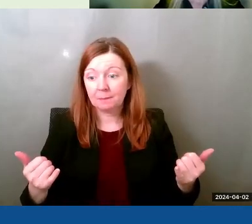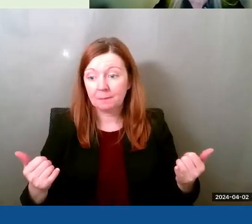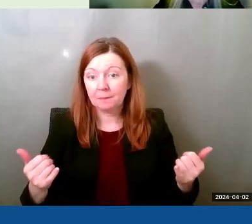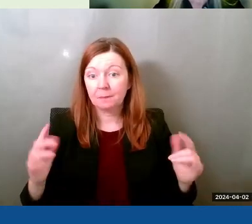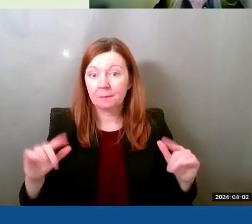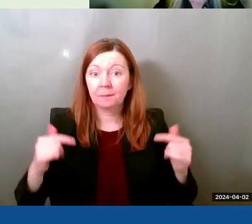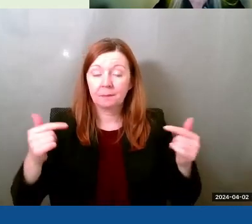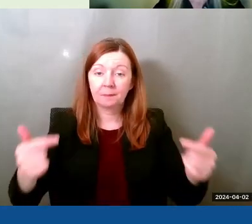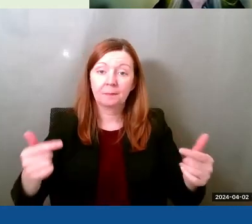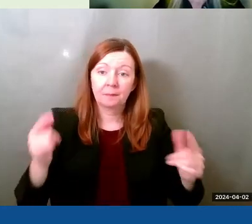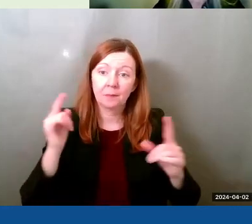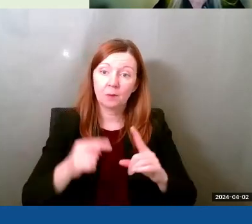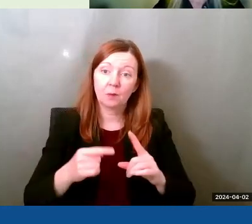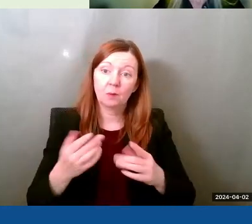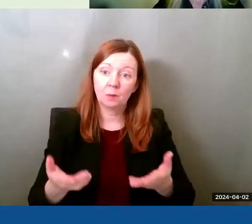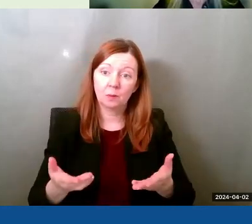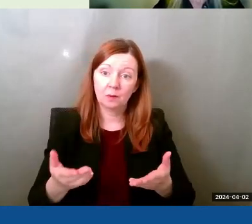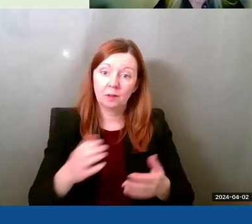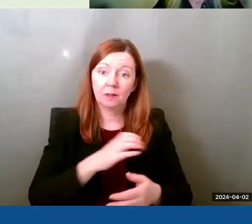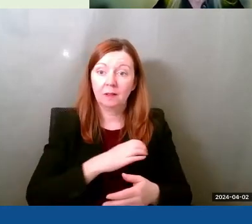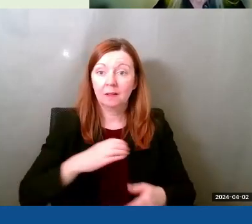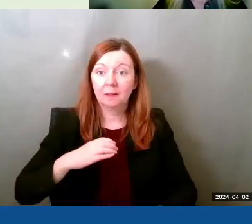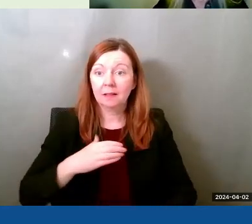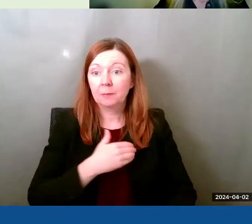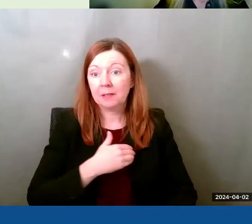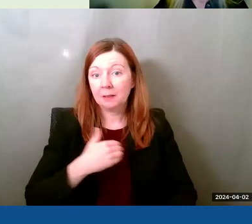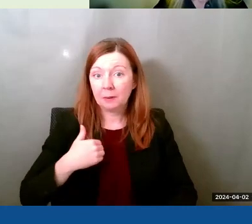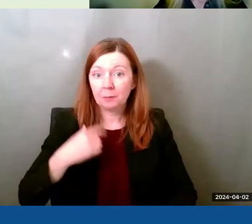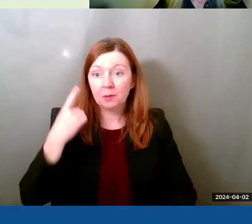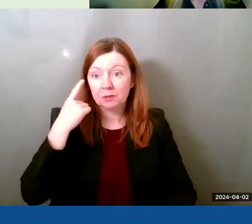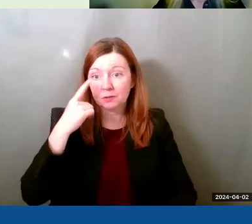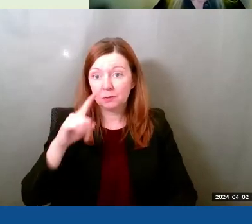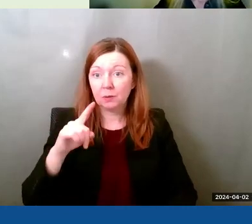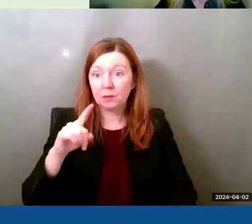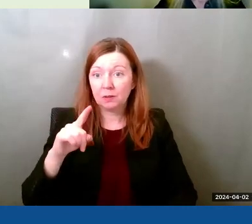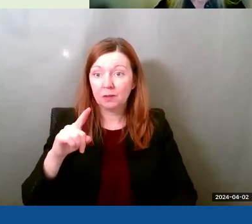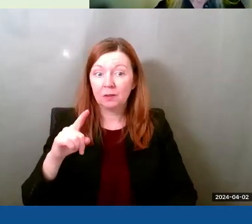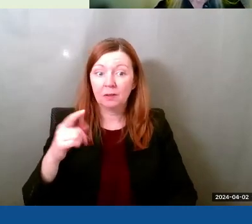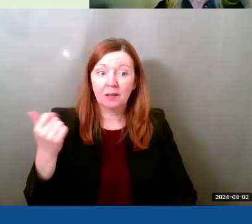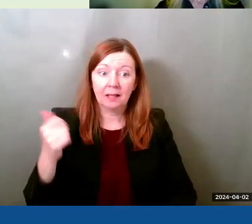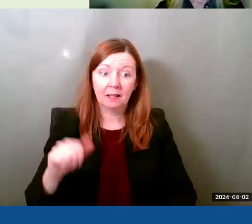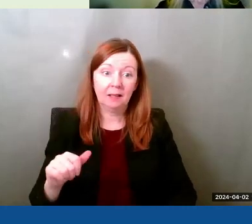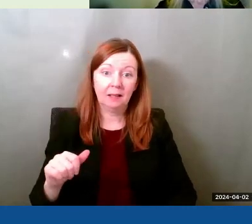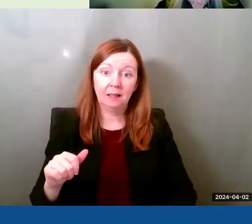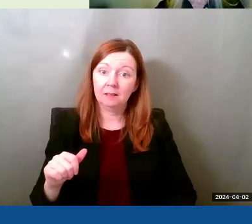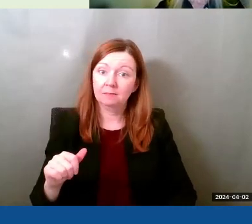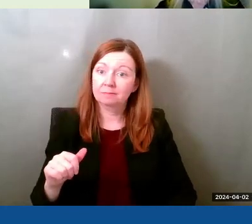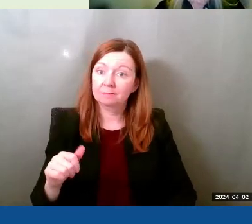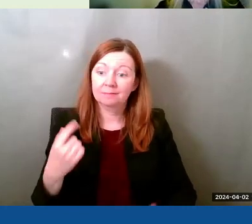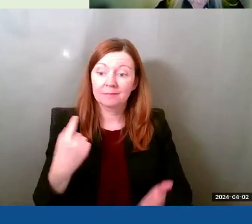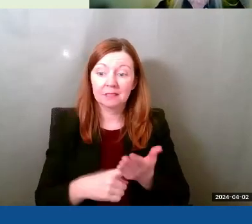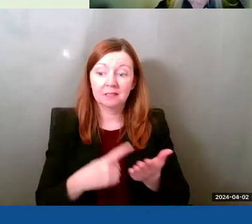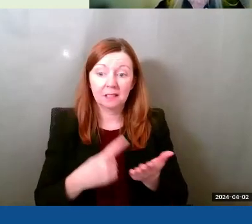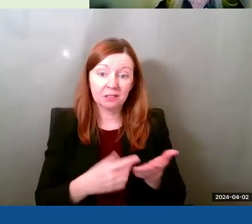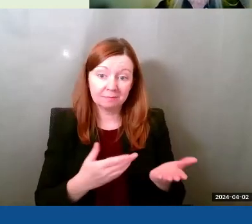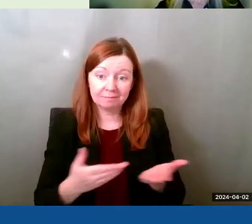turn it back to the committee members for any